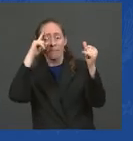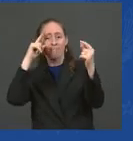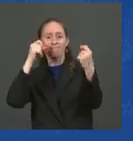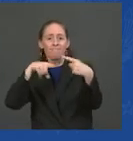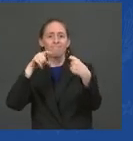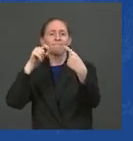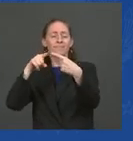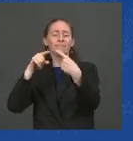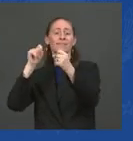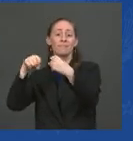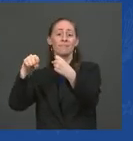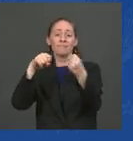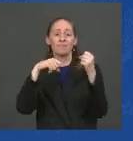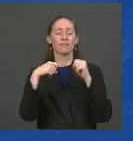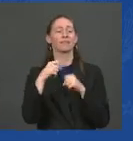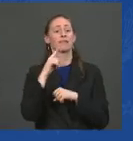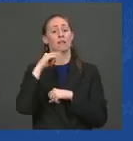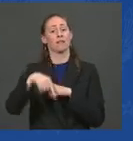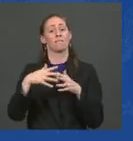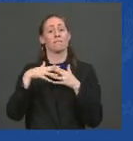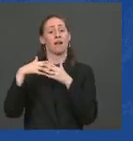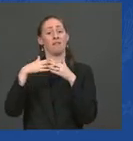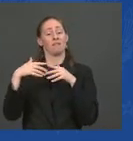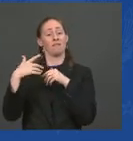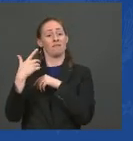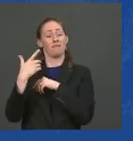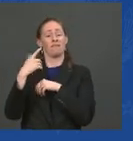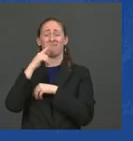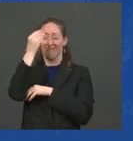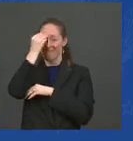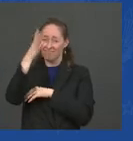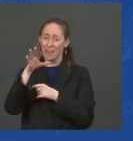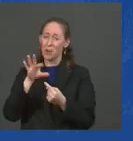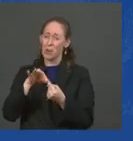America as a nation is unique in all history,